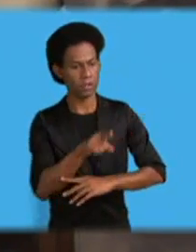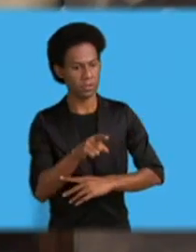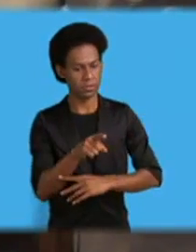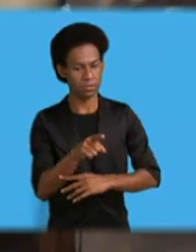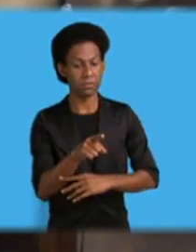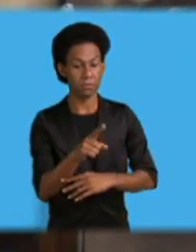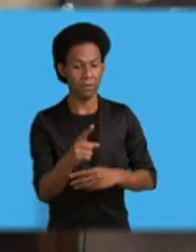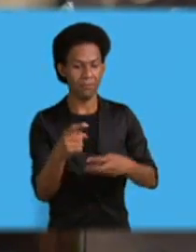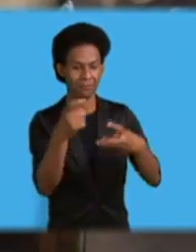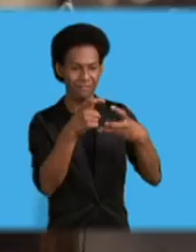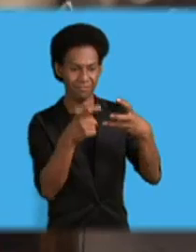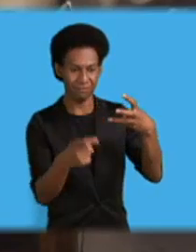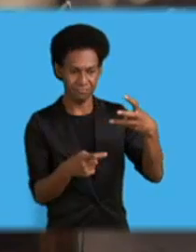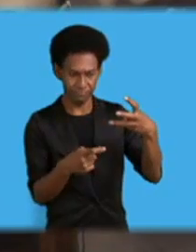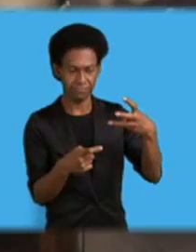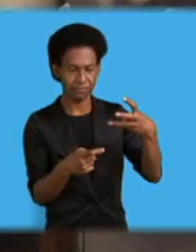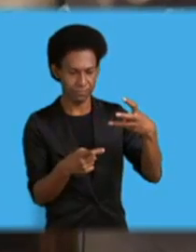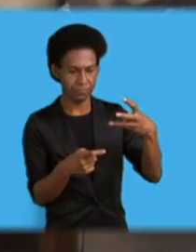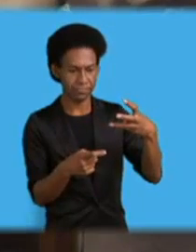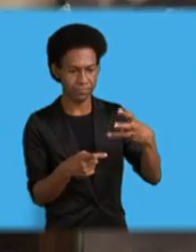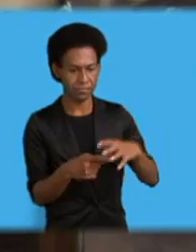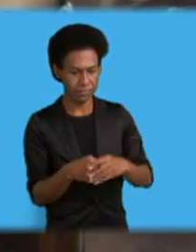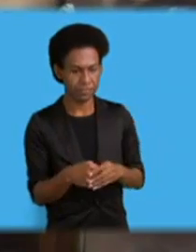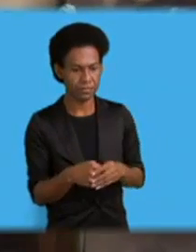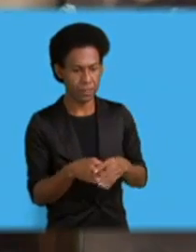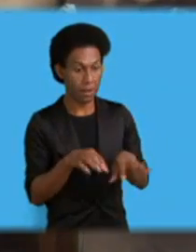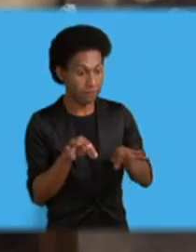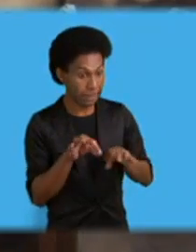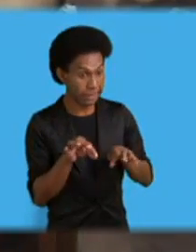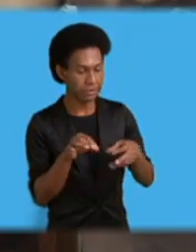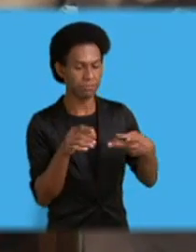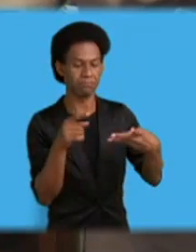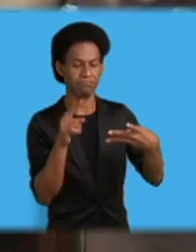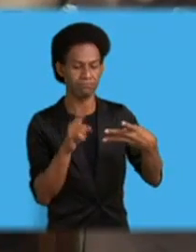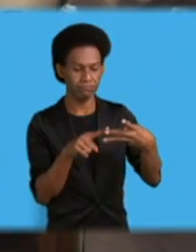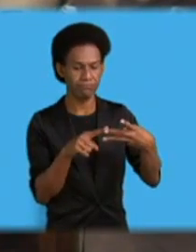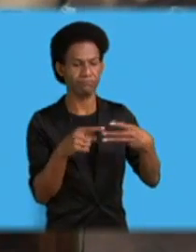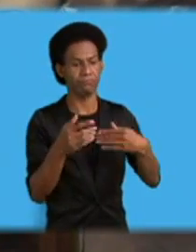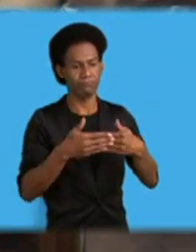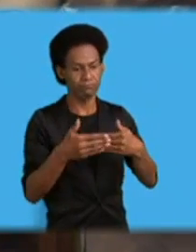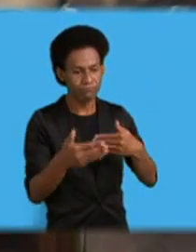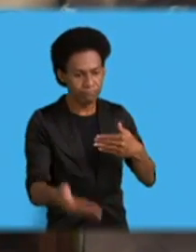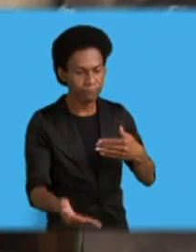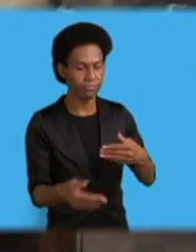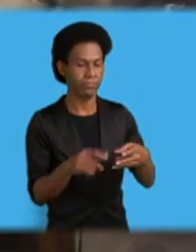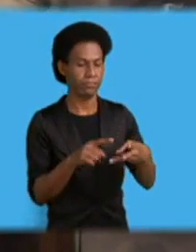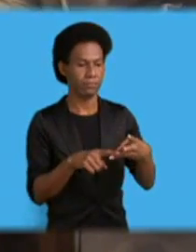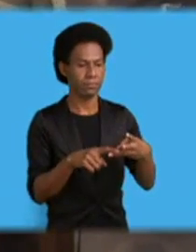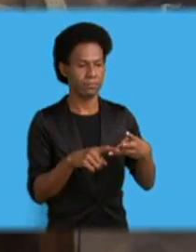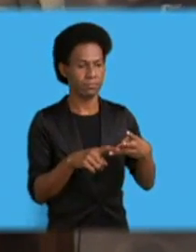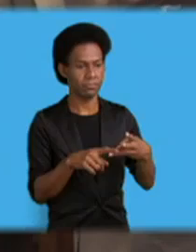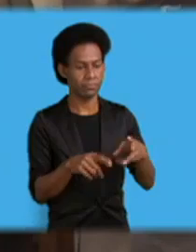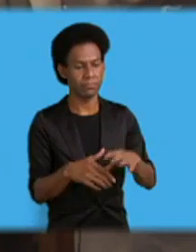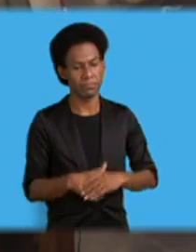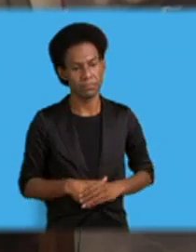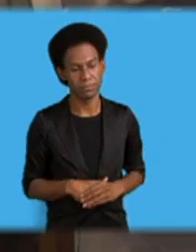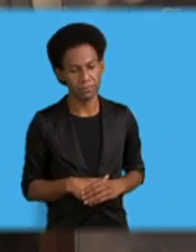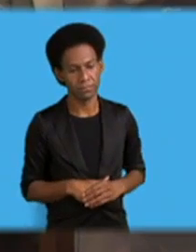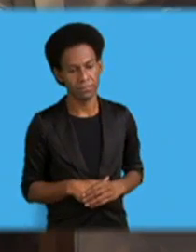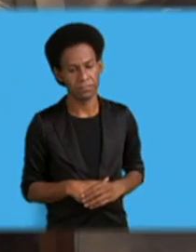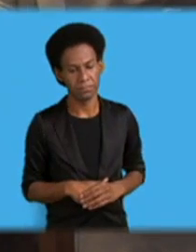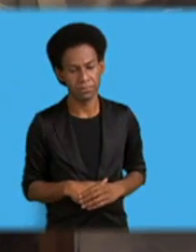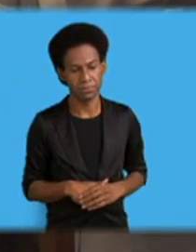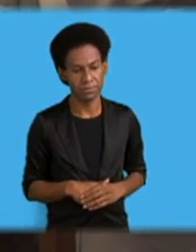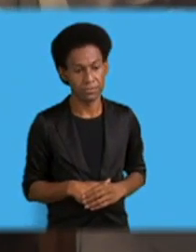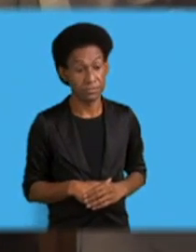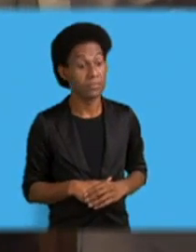Firstly, the initiative to support the expansion of forest plantations through retrospective incentive supports to land-owning